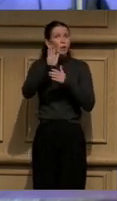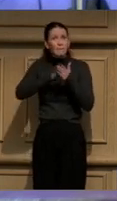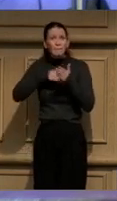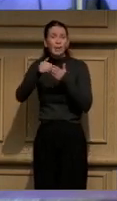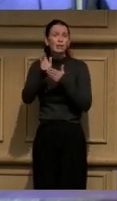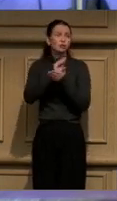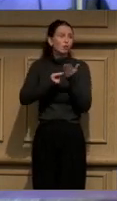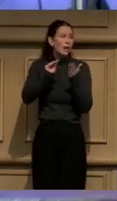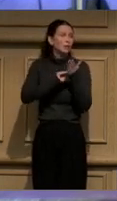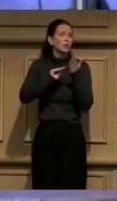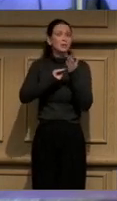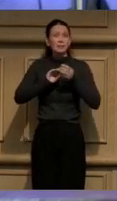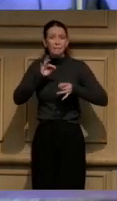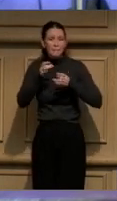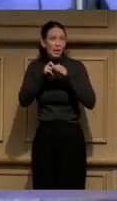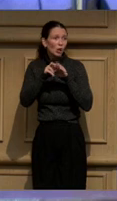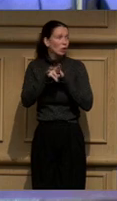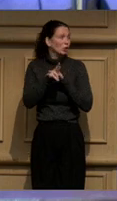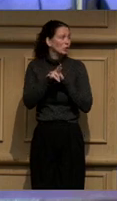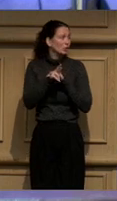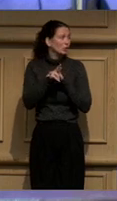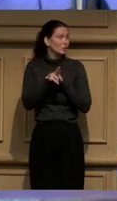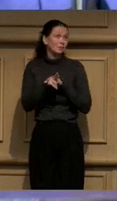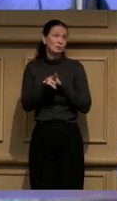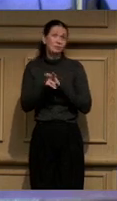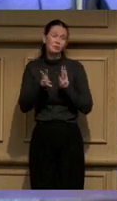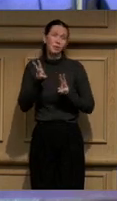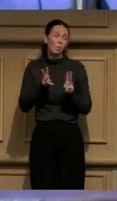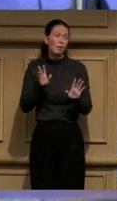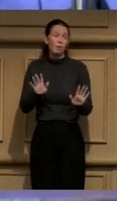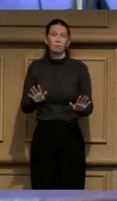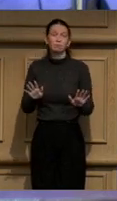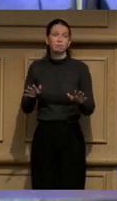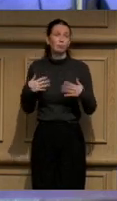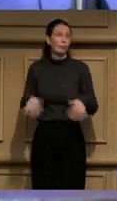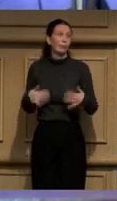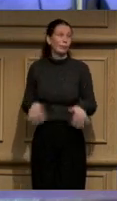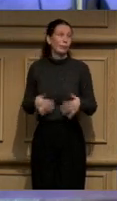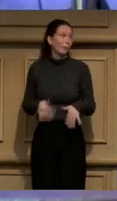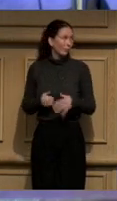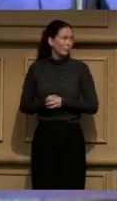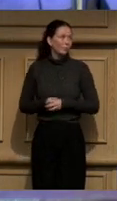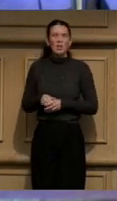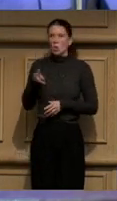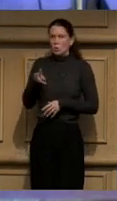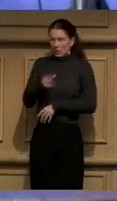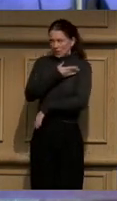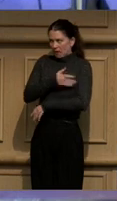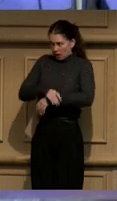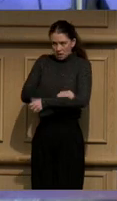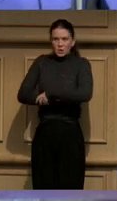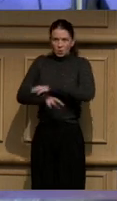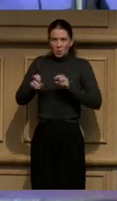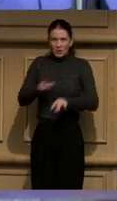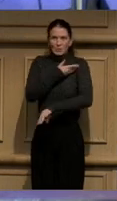filmmakers, composers, mm-hmm. poets, yeah. would be extraordinary. Great, we'll get on it.